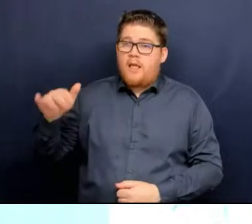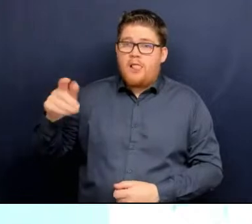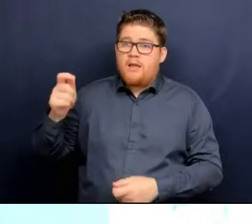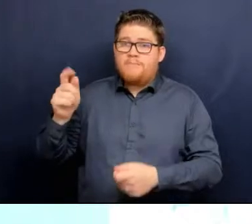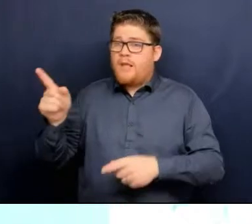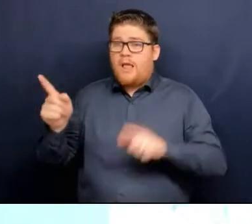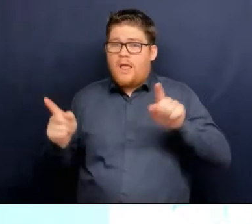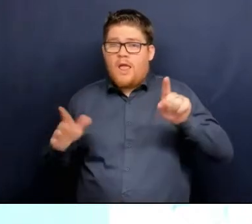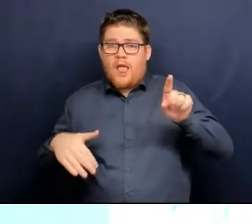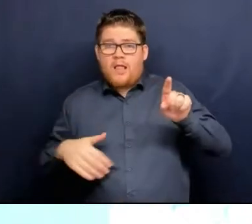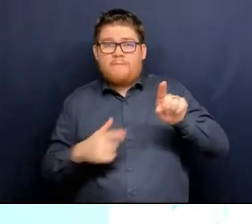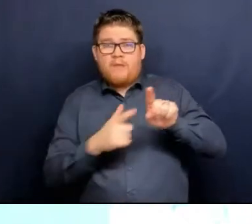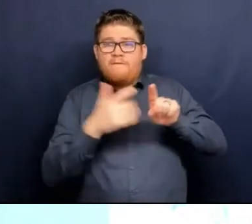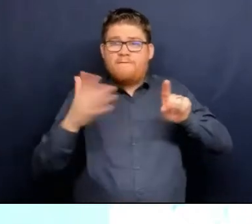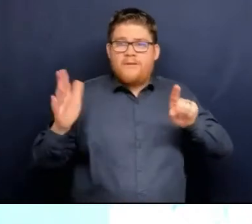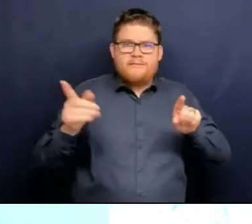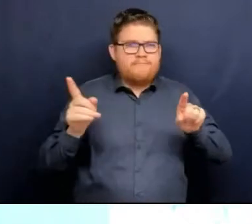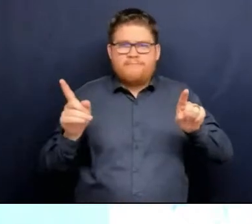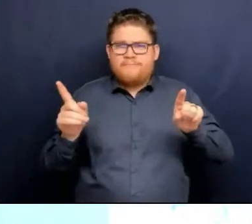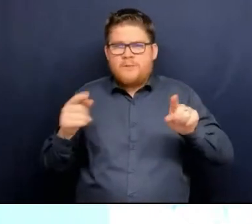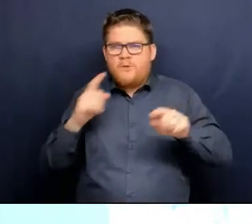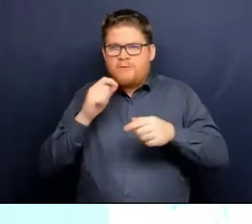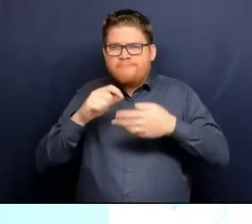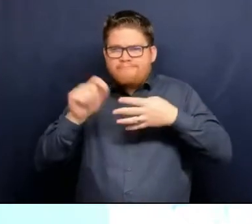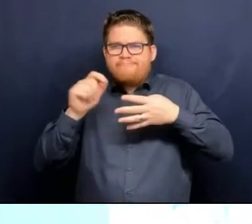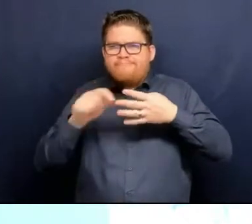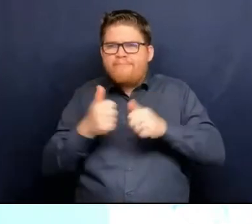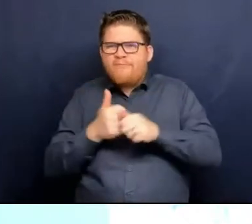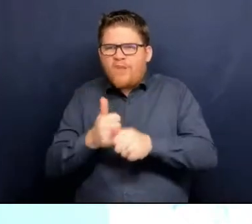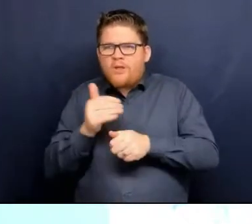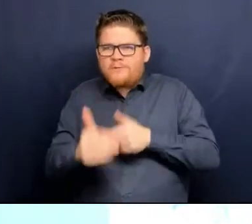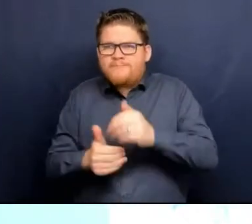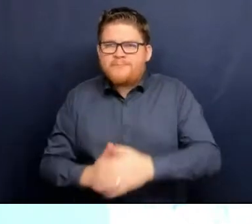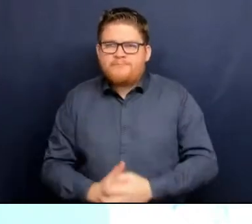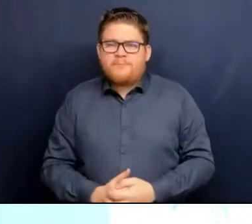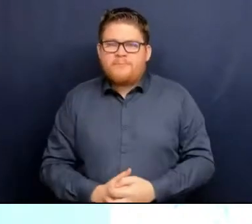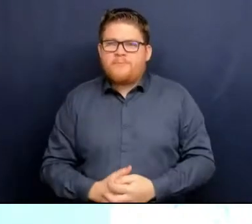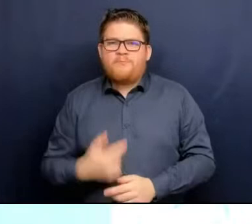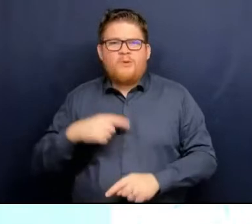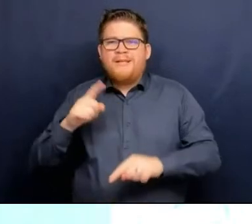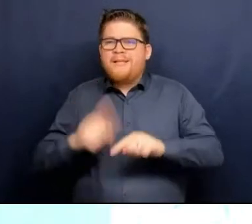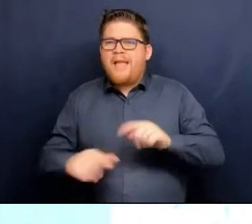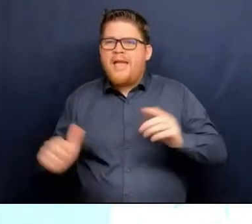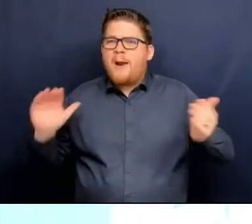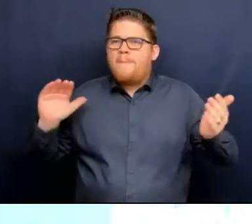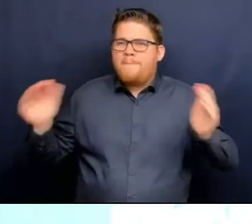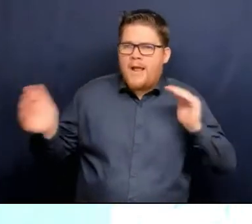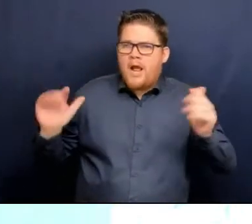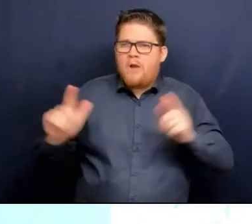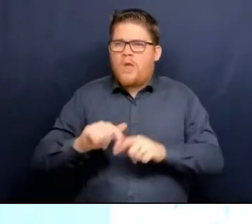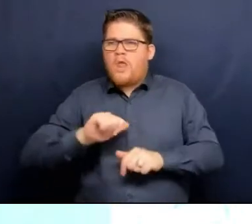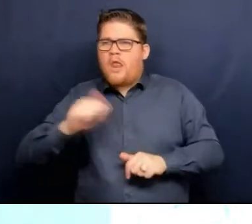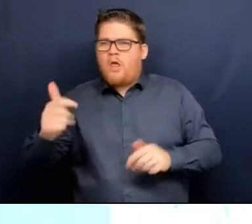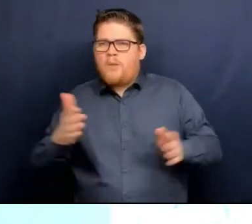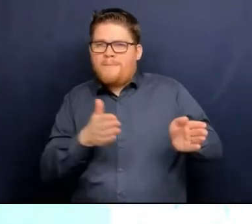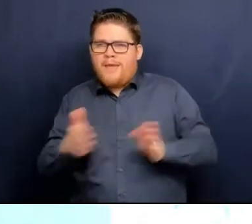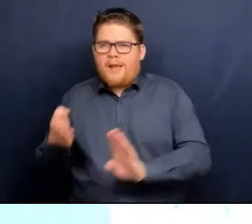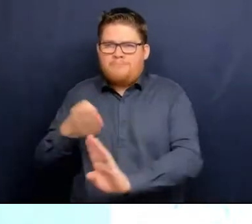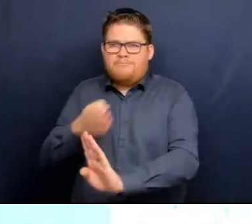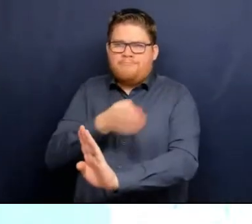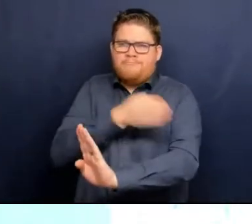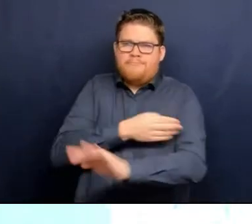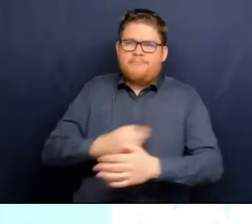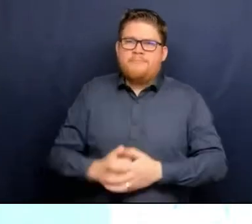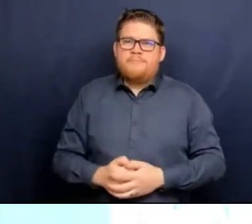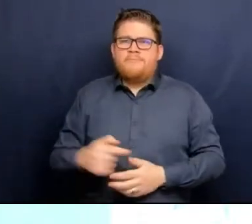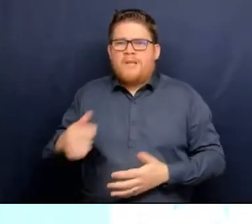reports like this. It cannot be compared to other plans in the past. It's focused on action, it's focused on deliverables, and it's